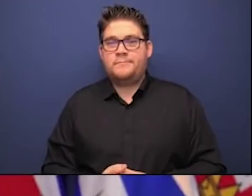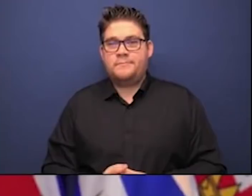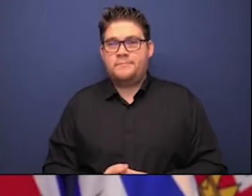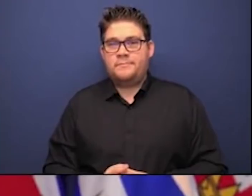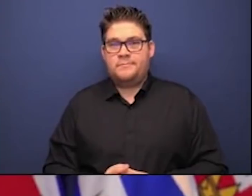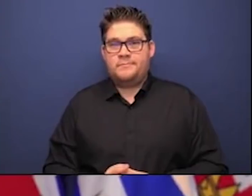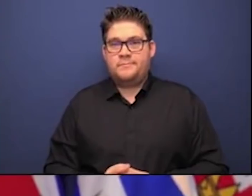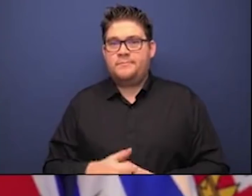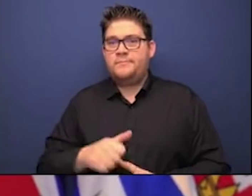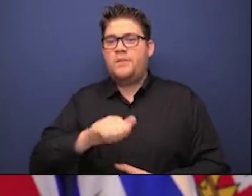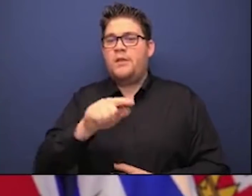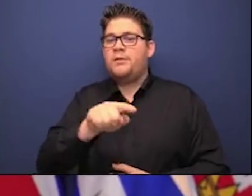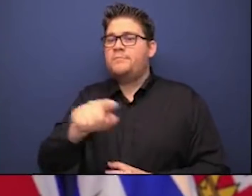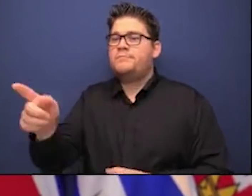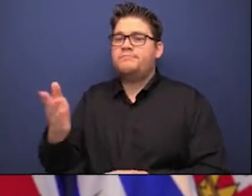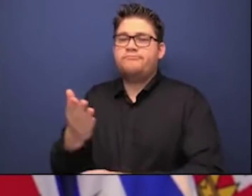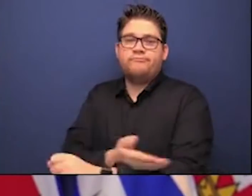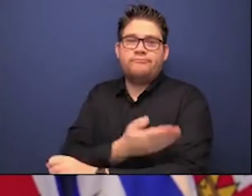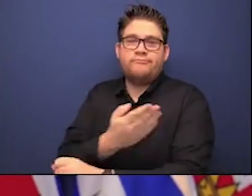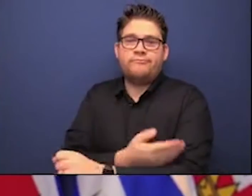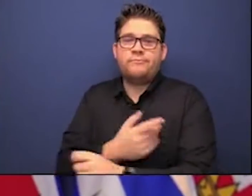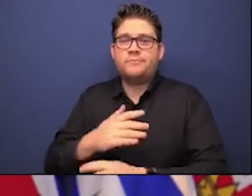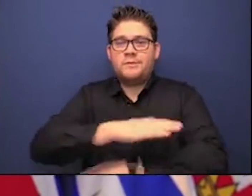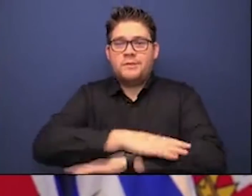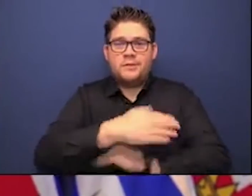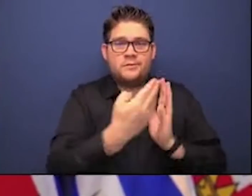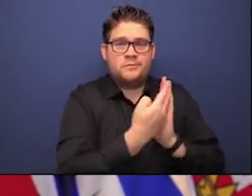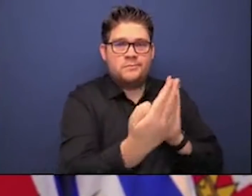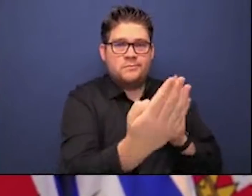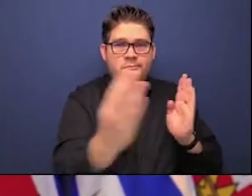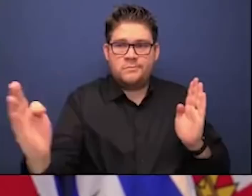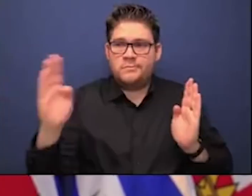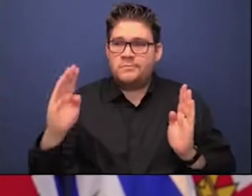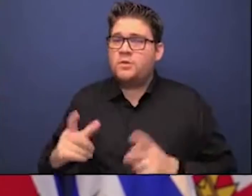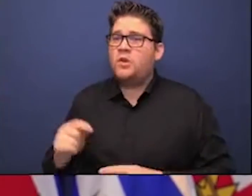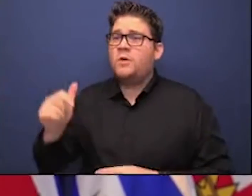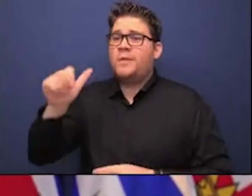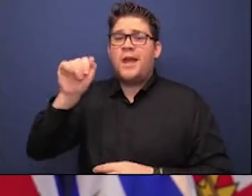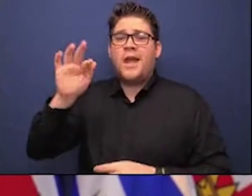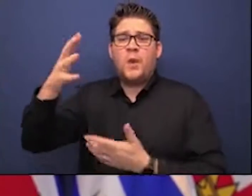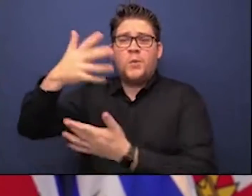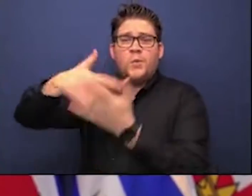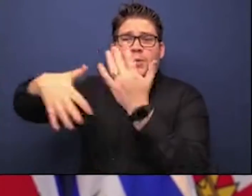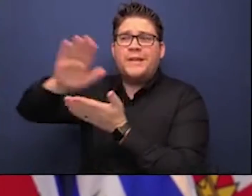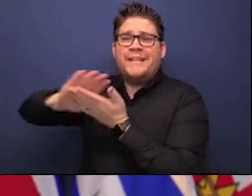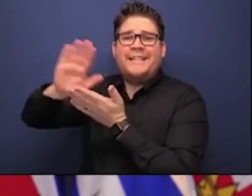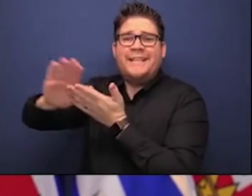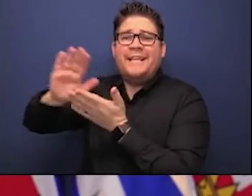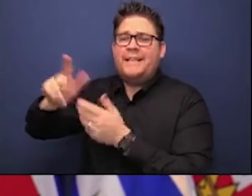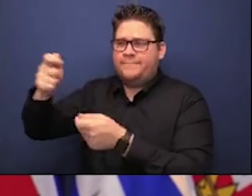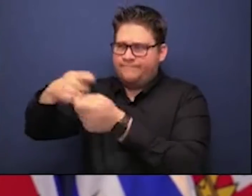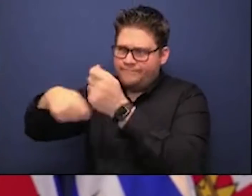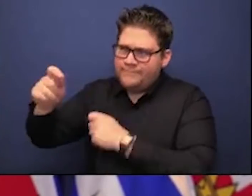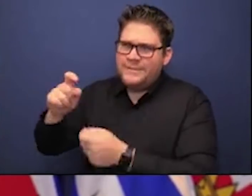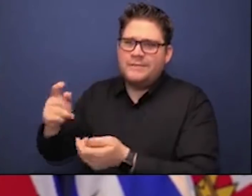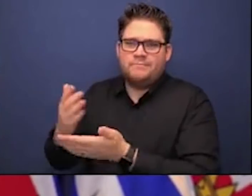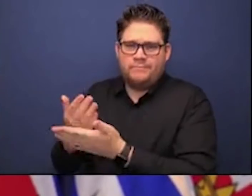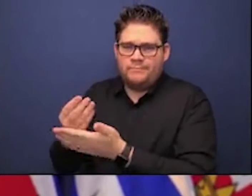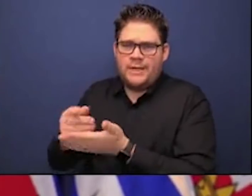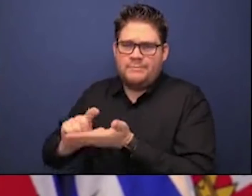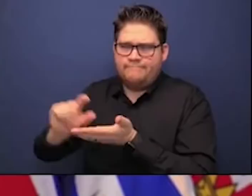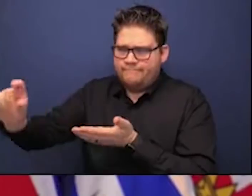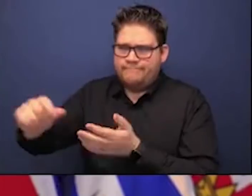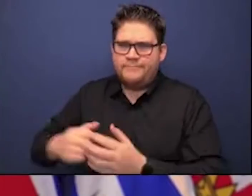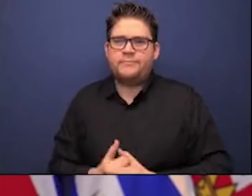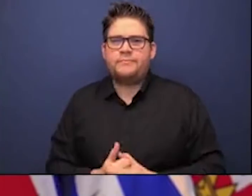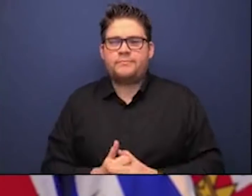around ventilation and barriers, and we are working with our partners on our steering committee, and we'll support districts to make